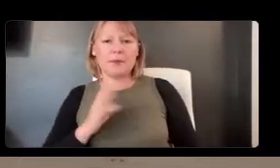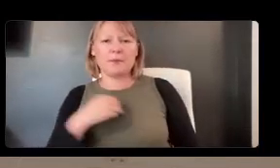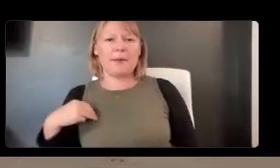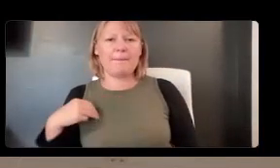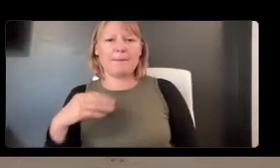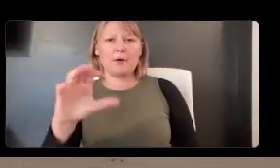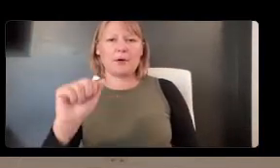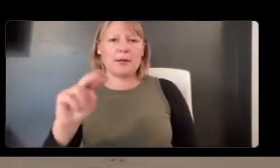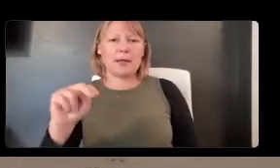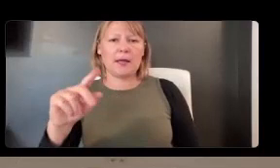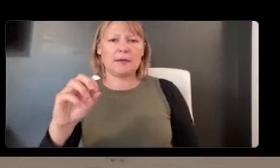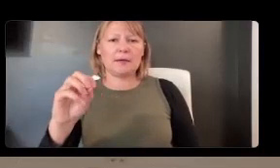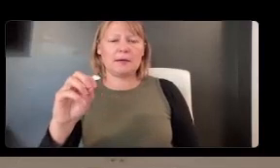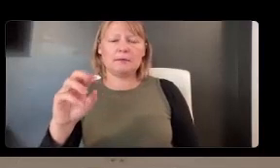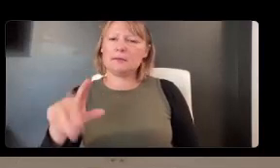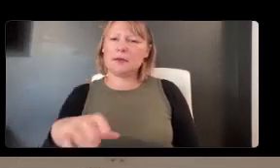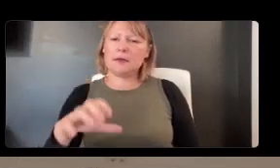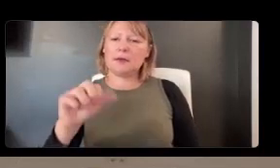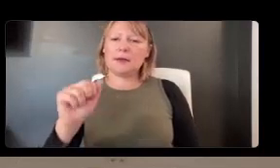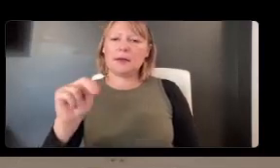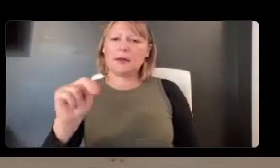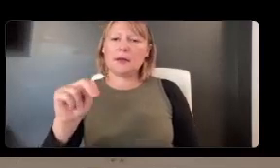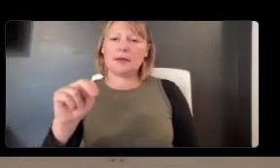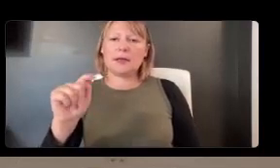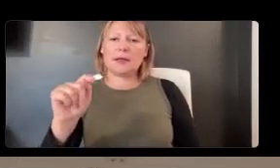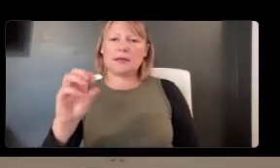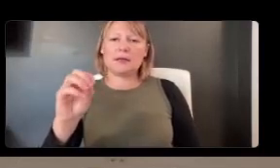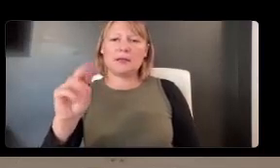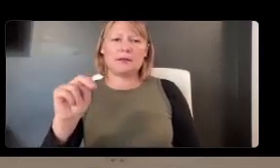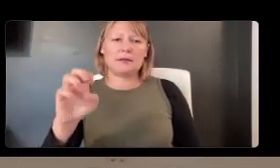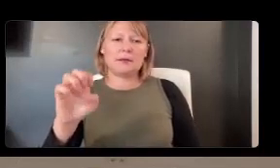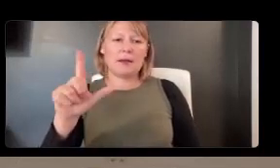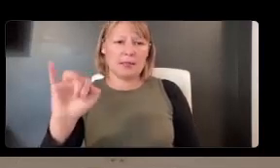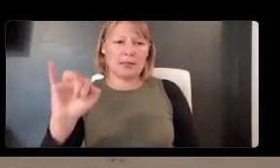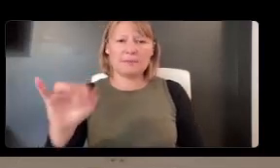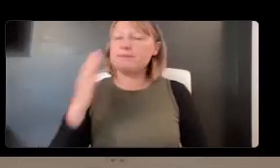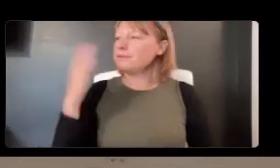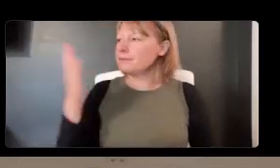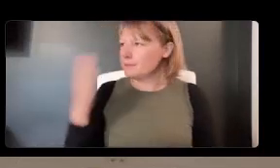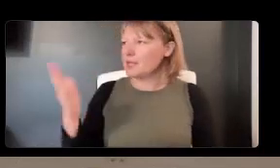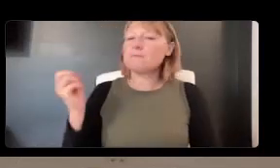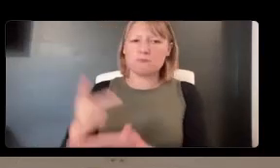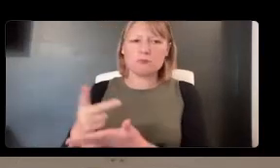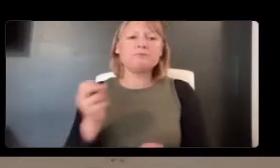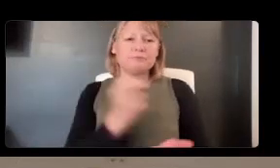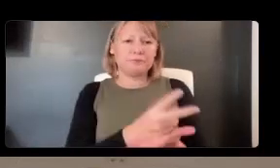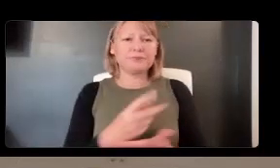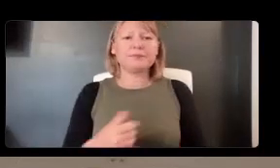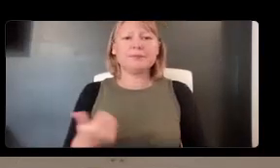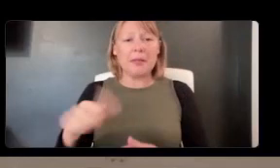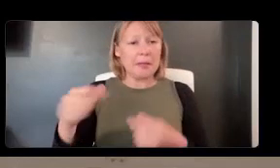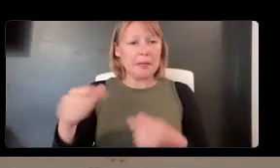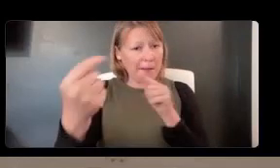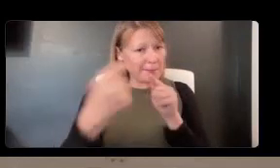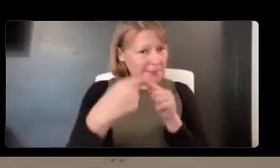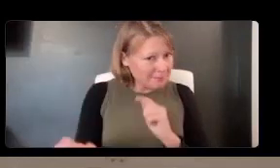and I second that motion. Okay, thank you, Board Member Caginelli. Is there any opposition to the